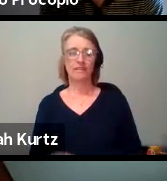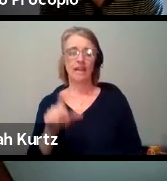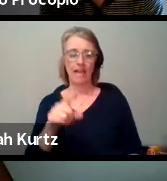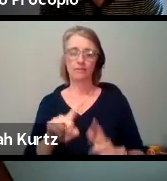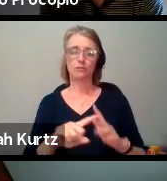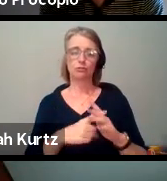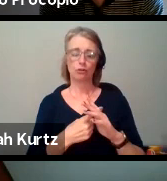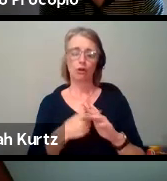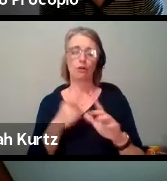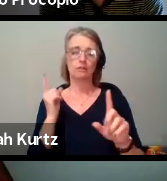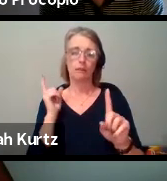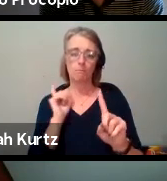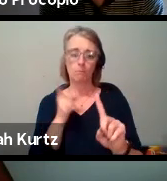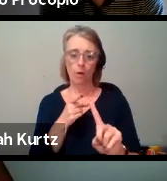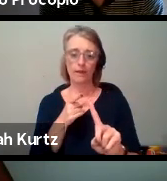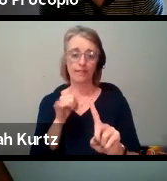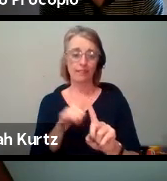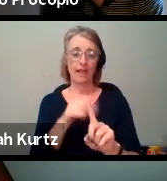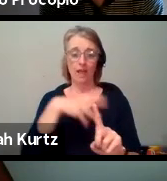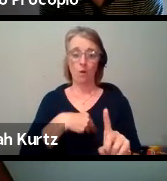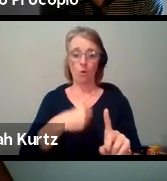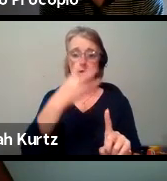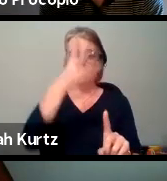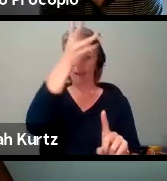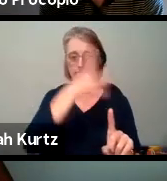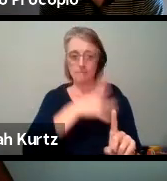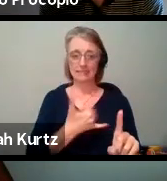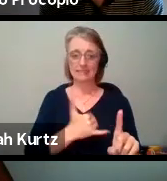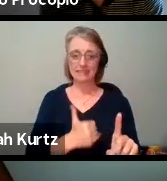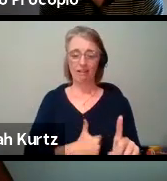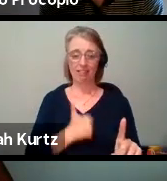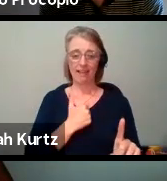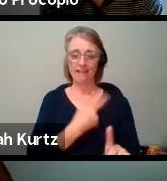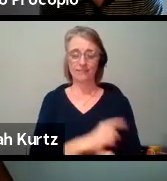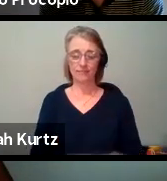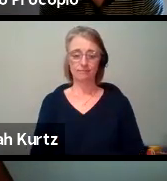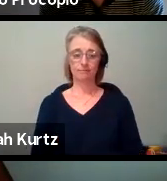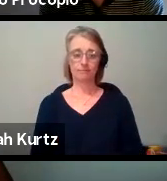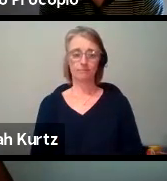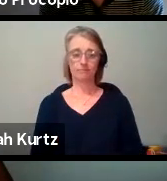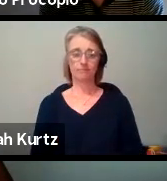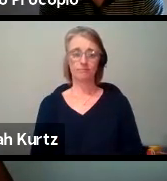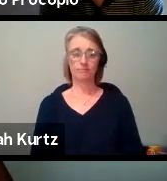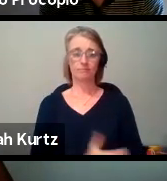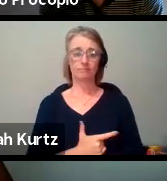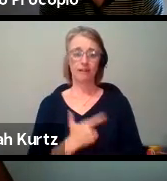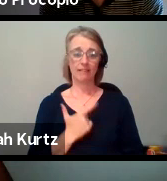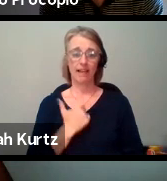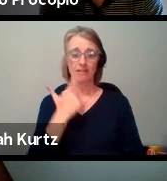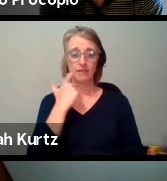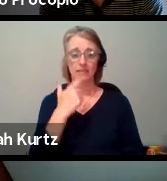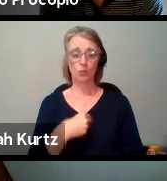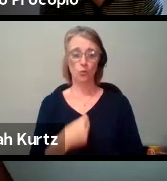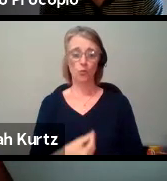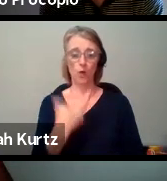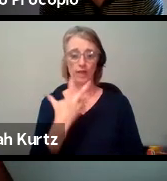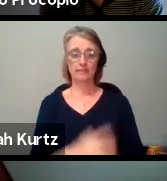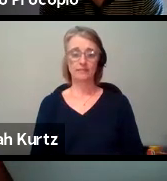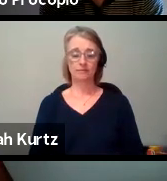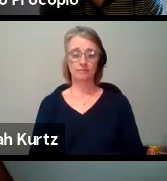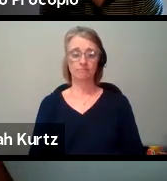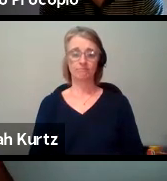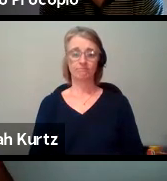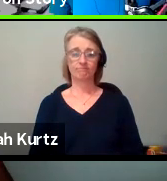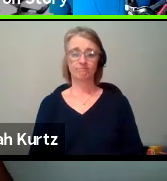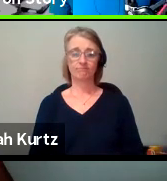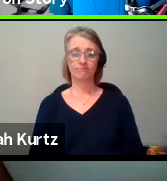start connecting the dots. Right. And he's alive because he was white. Yeah. Thank you. It is not a